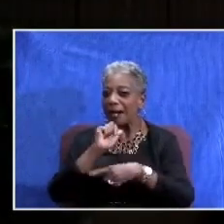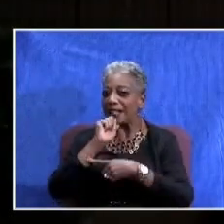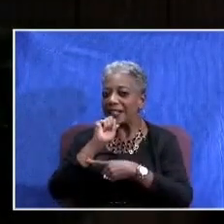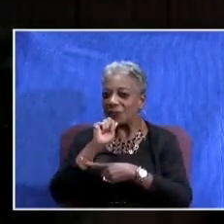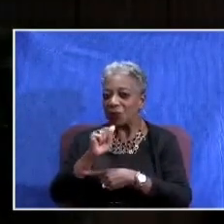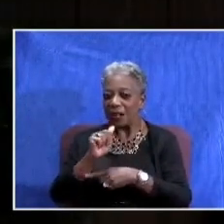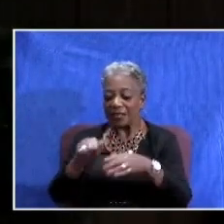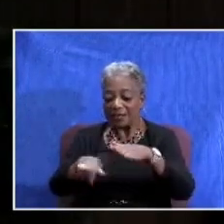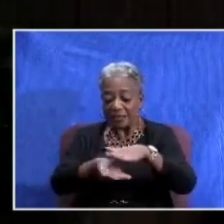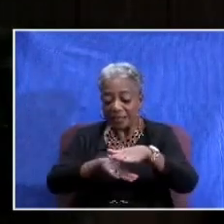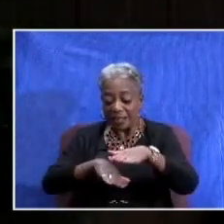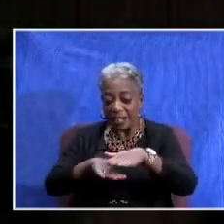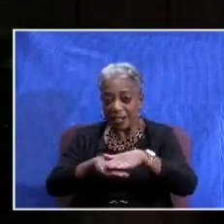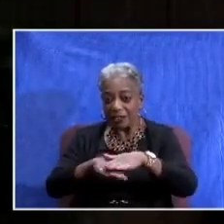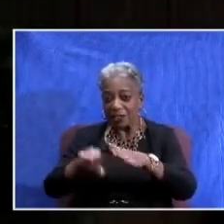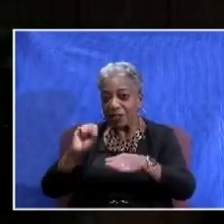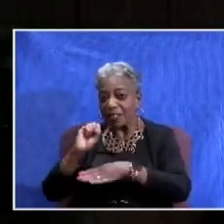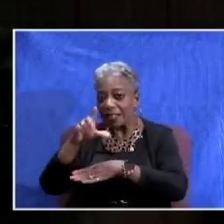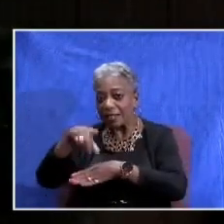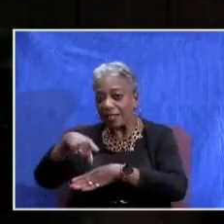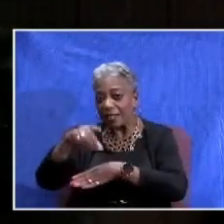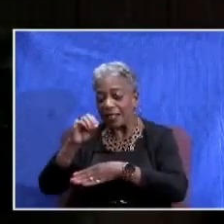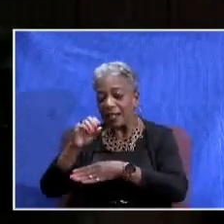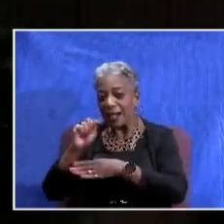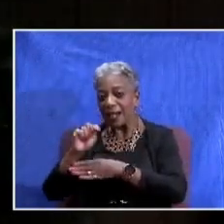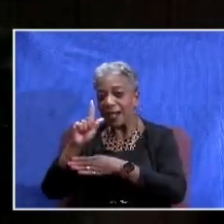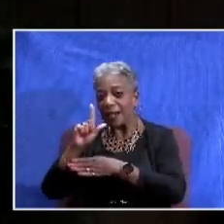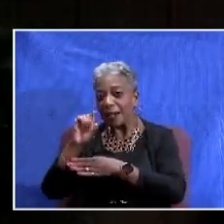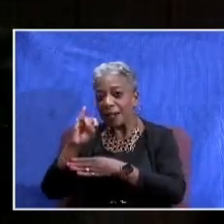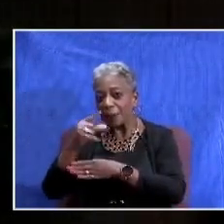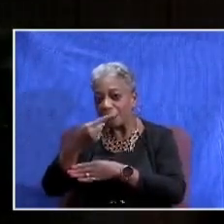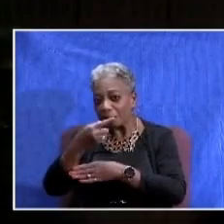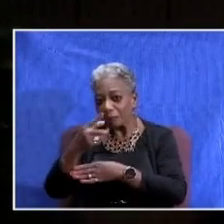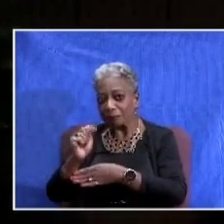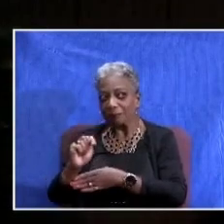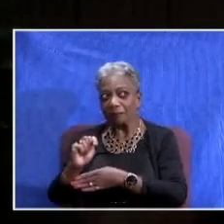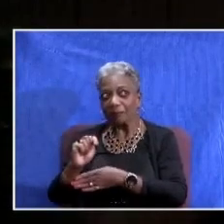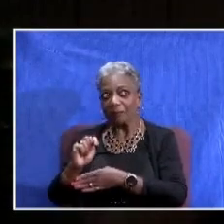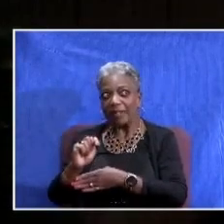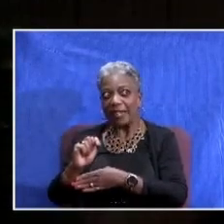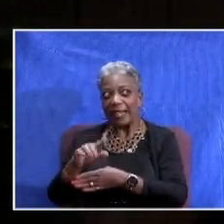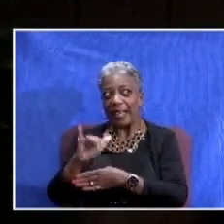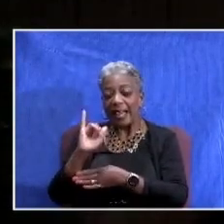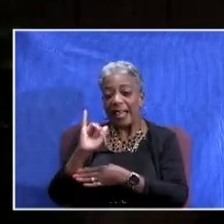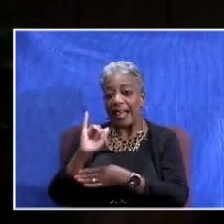somebody. It didn't get the spotlight. And what's going on in JCPS?